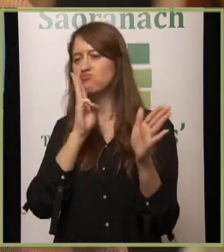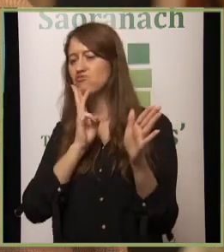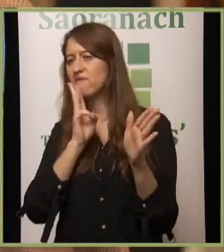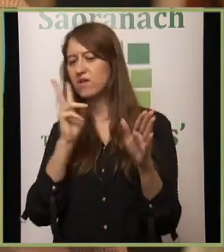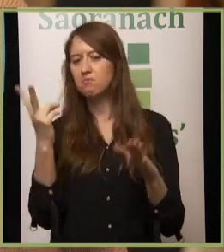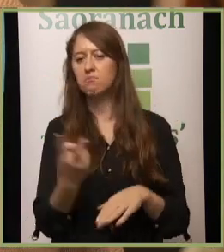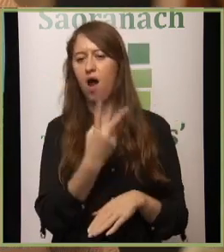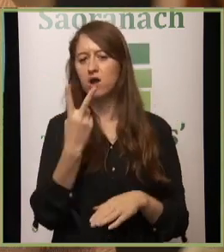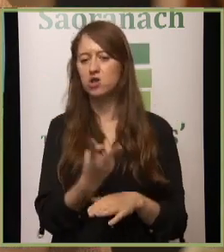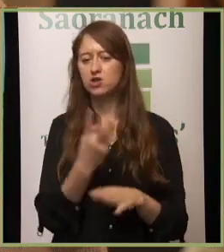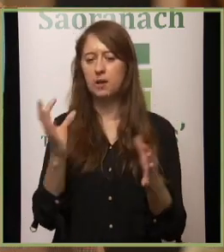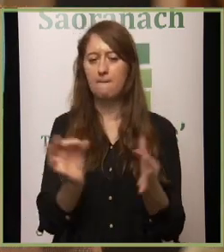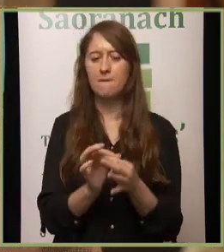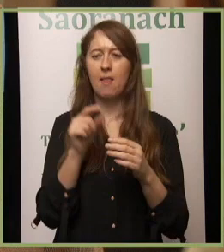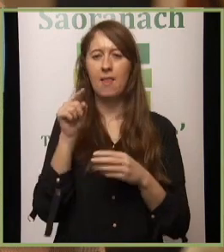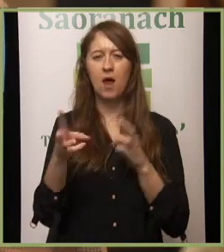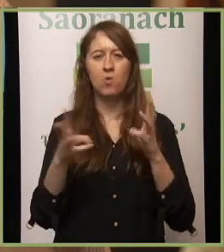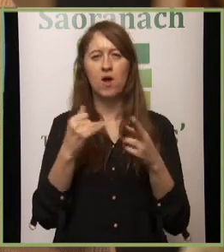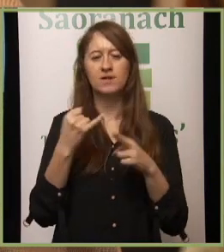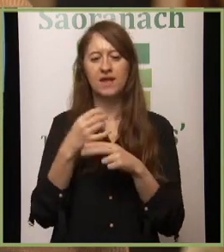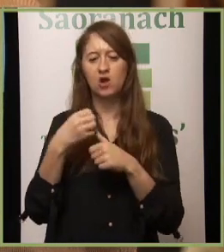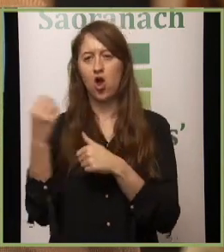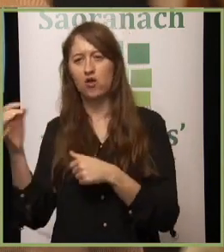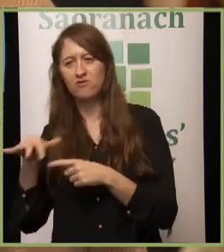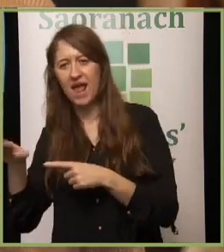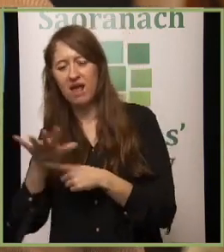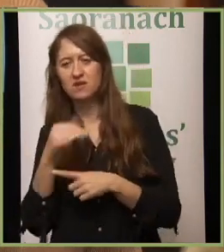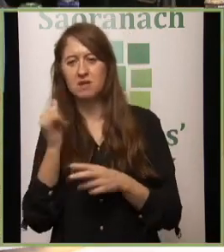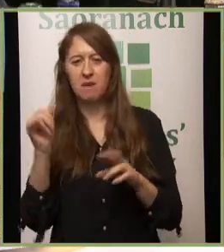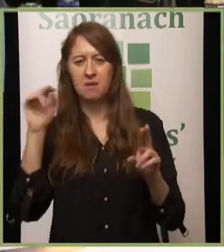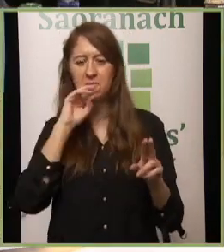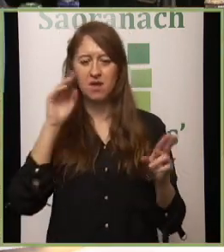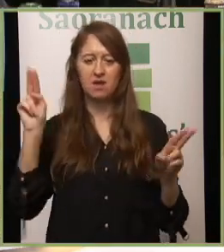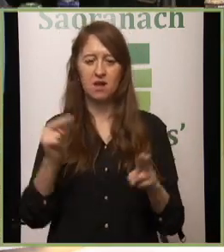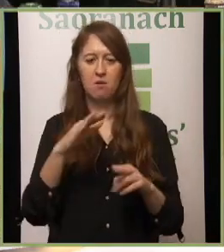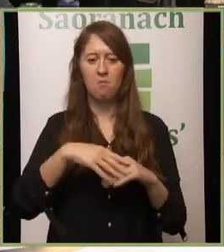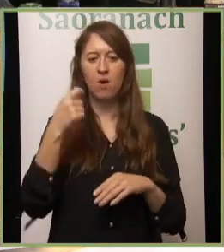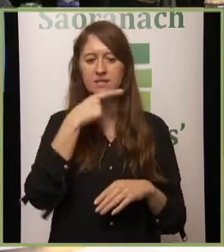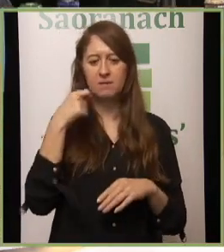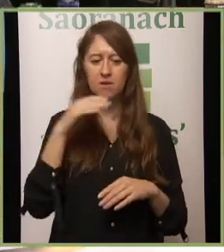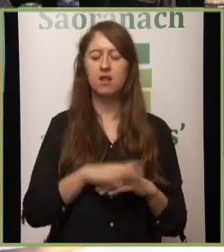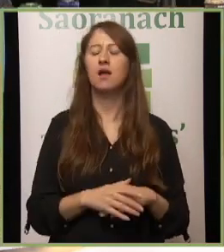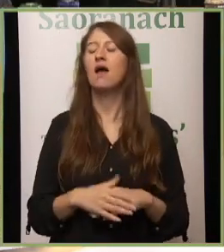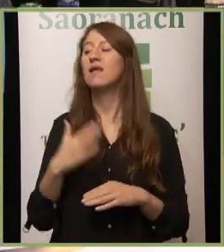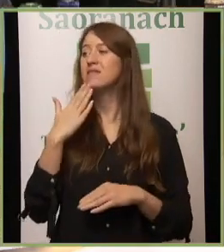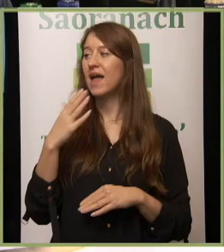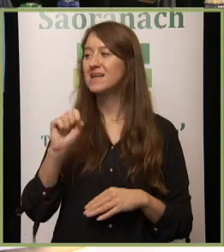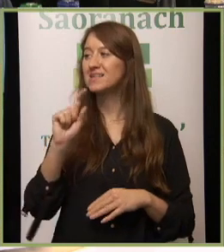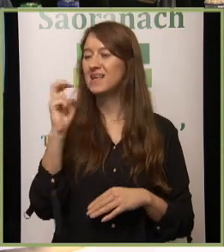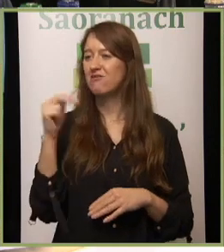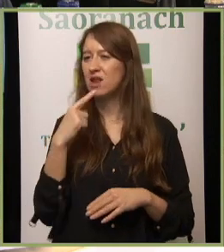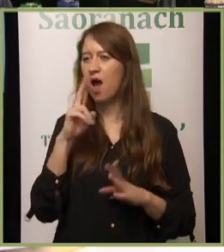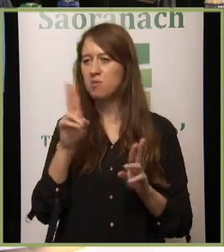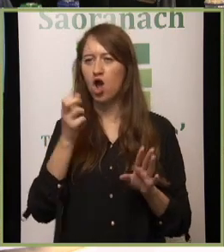other areas and it might simplify things. It's just a thought that came to me there. Thank you, Stephen. I'm not sure where it would